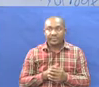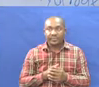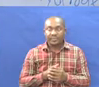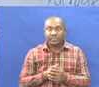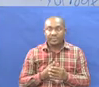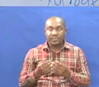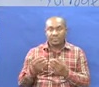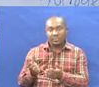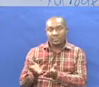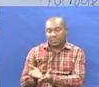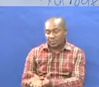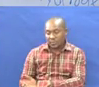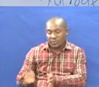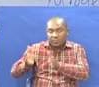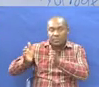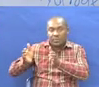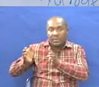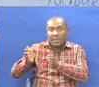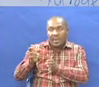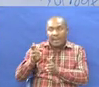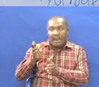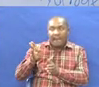This is called the beehive shelf.